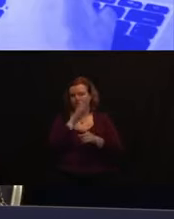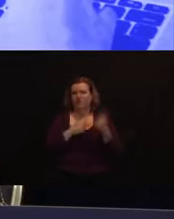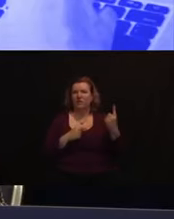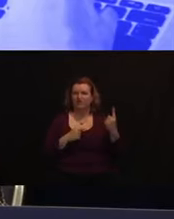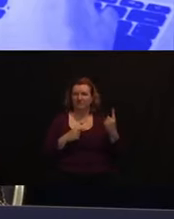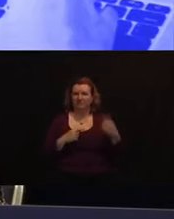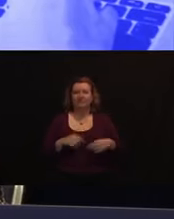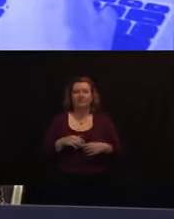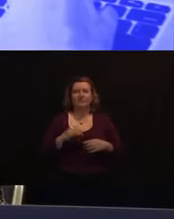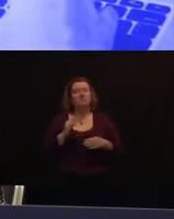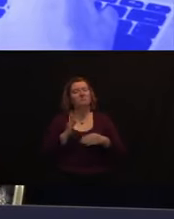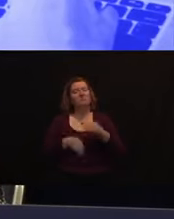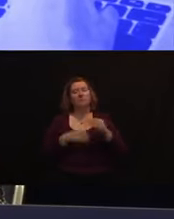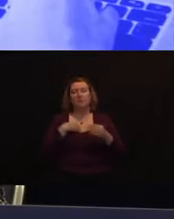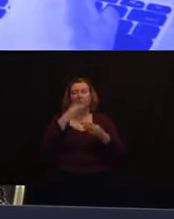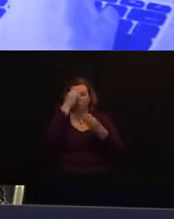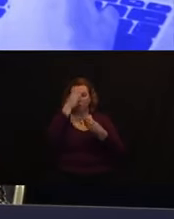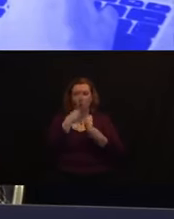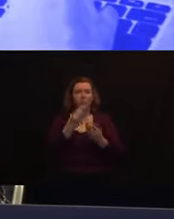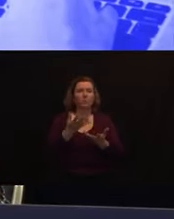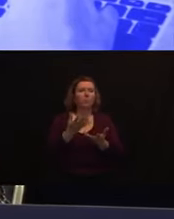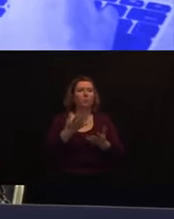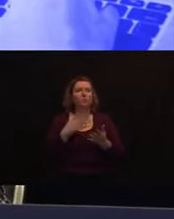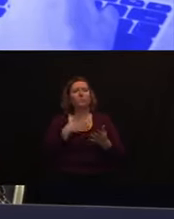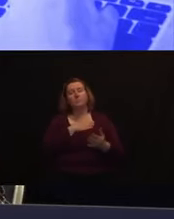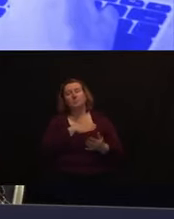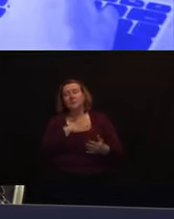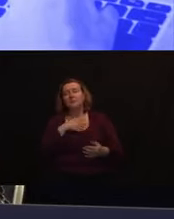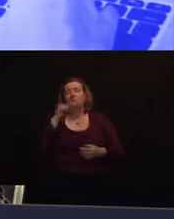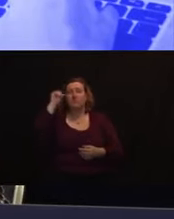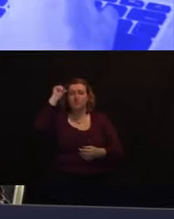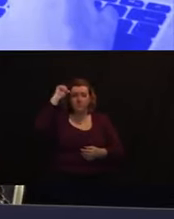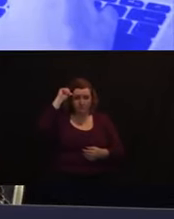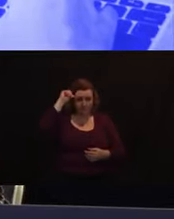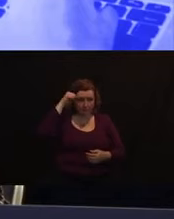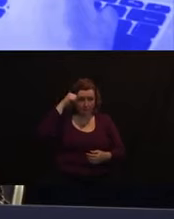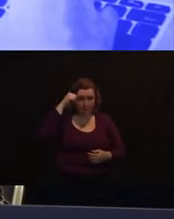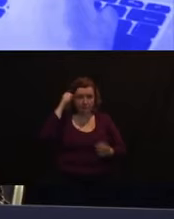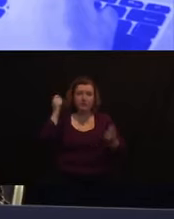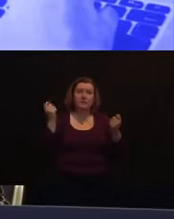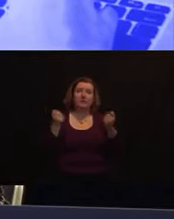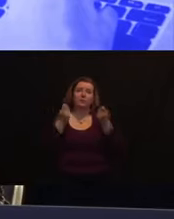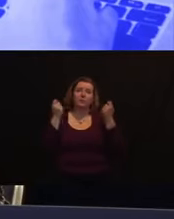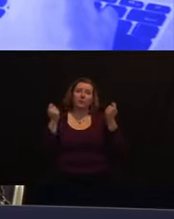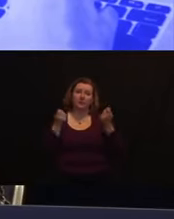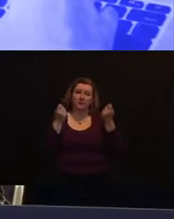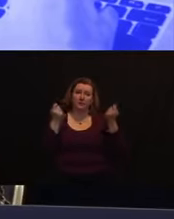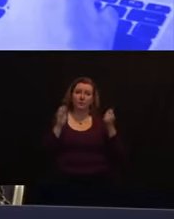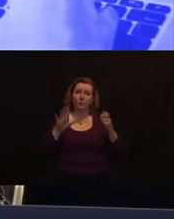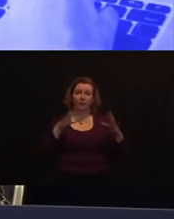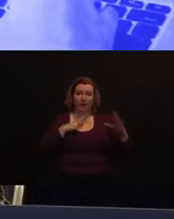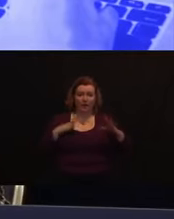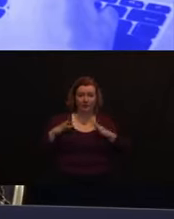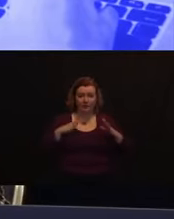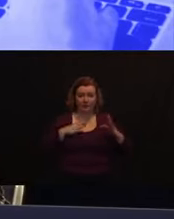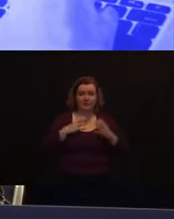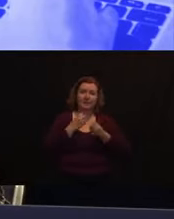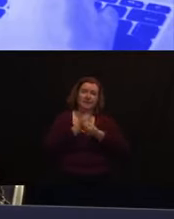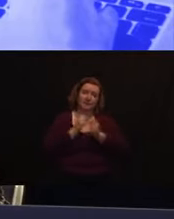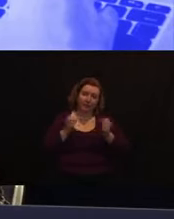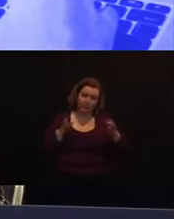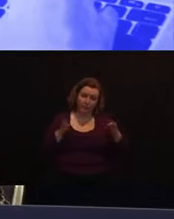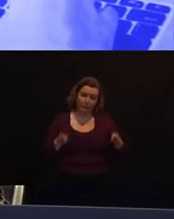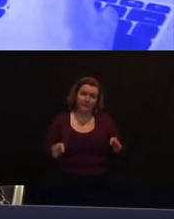that concludes my daily report. Please remember to celebrate your holiday safely. Continue to